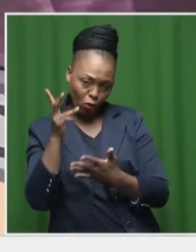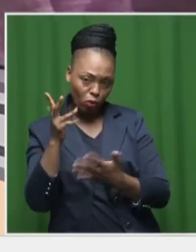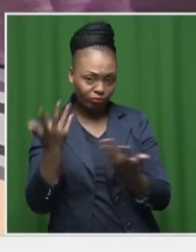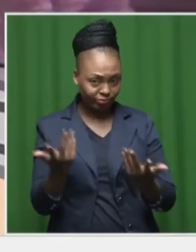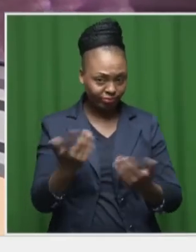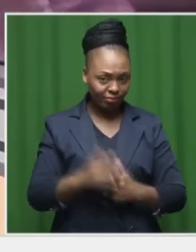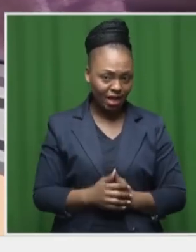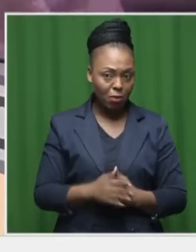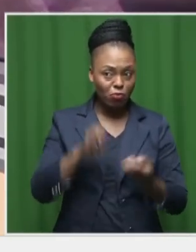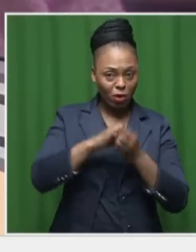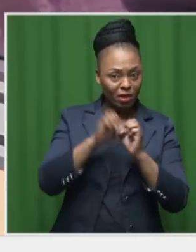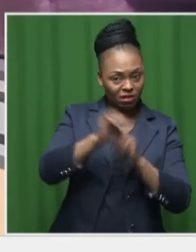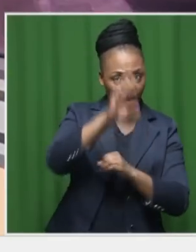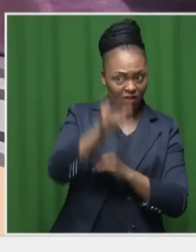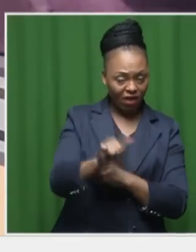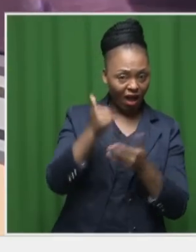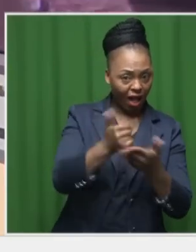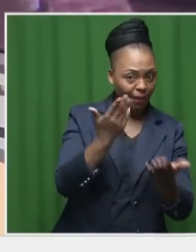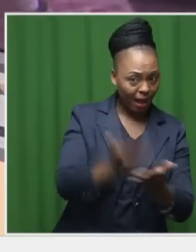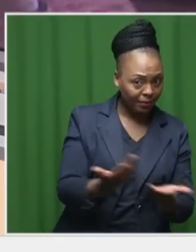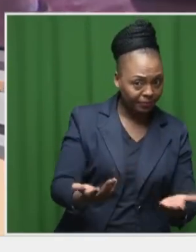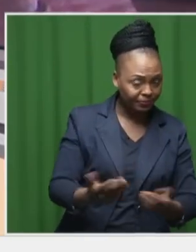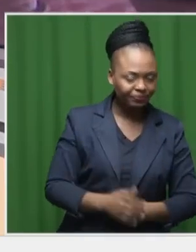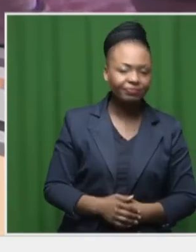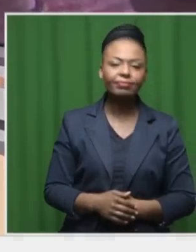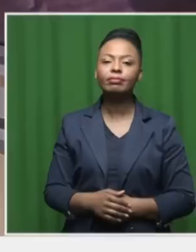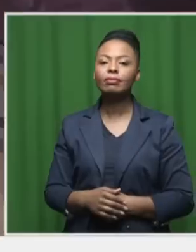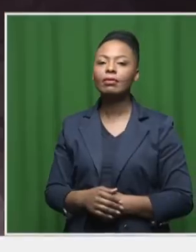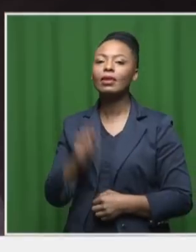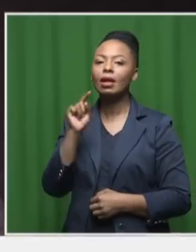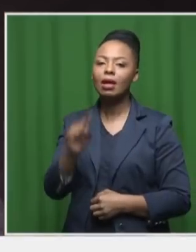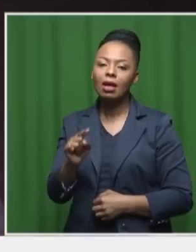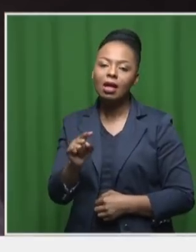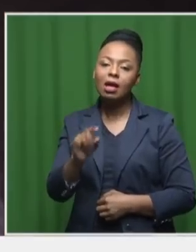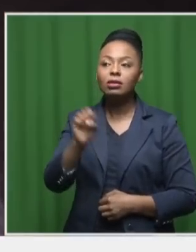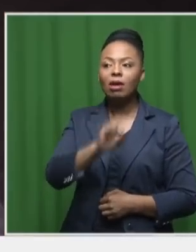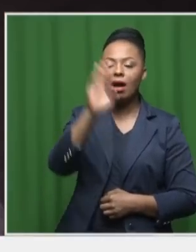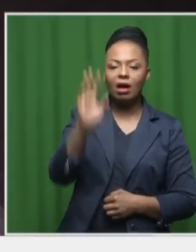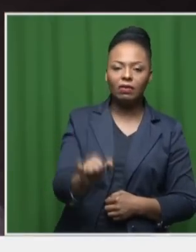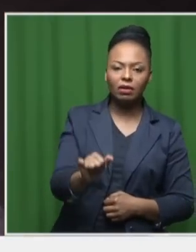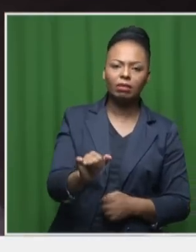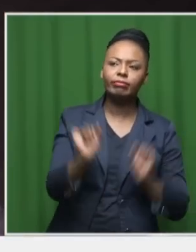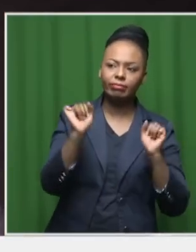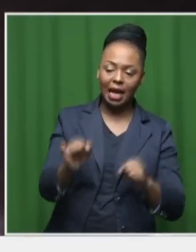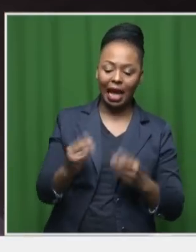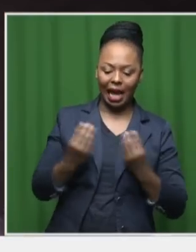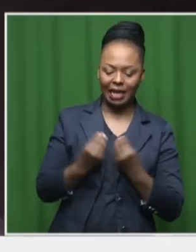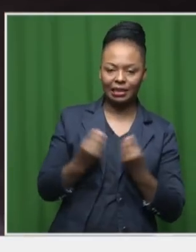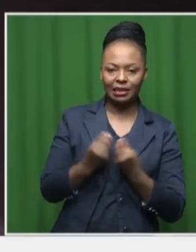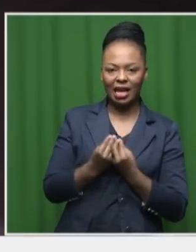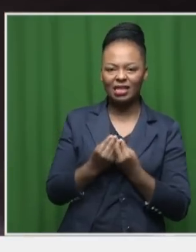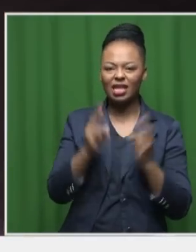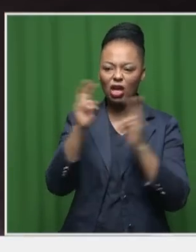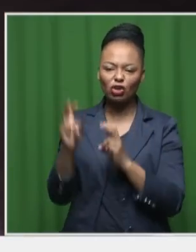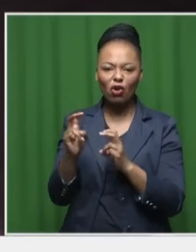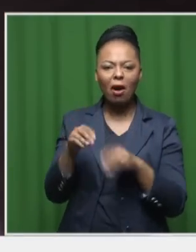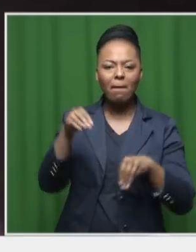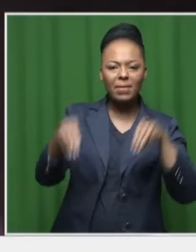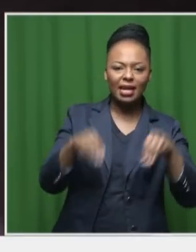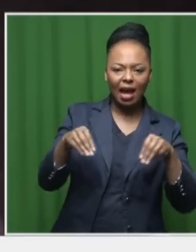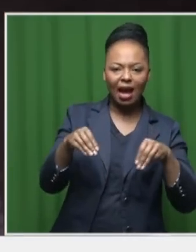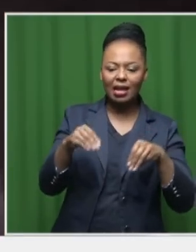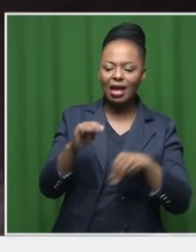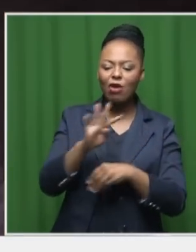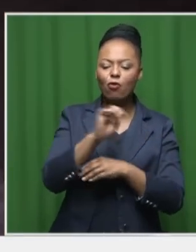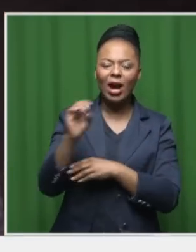Africa? Well, South Africa has a fantastic asset base of minerals and everything. For 400